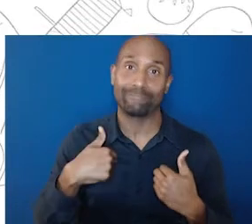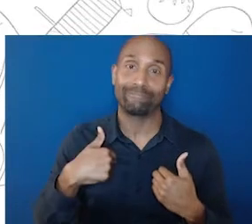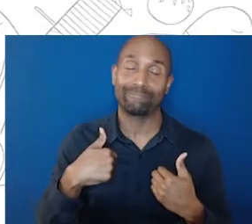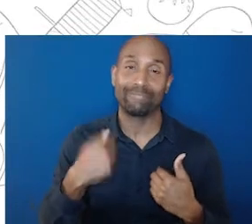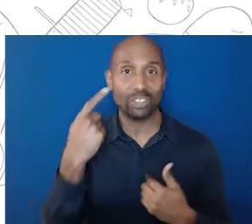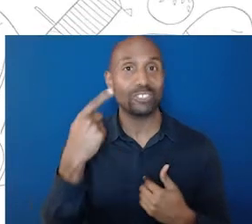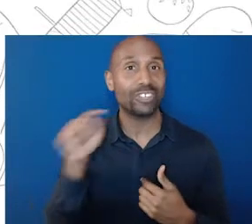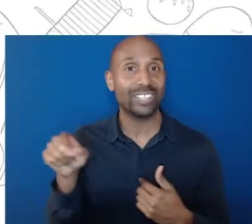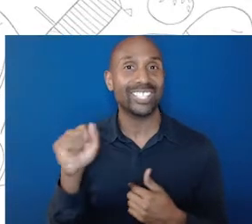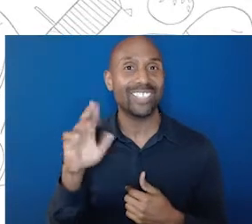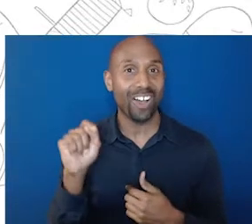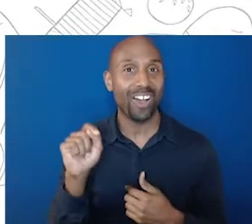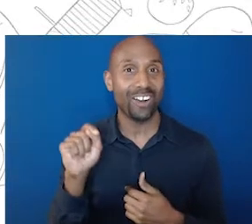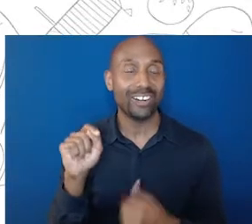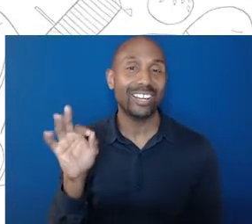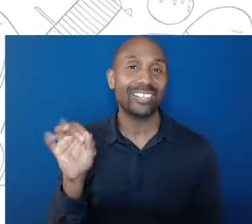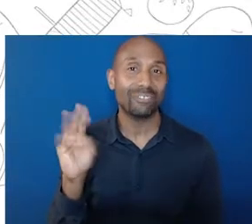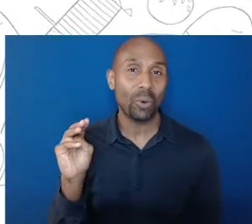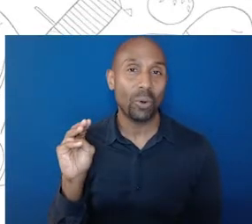this art form,